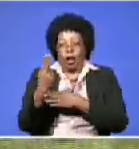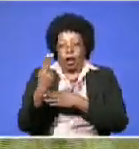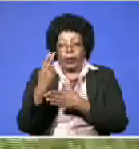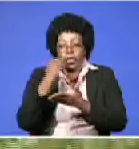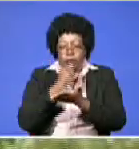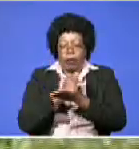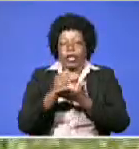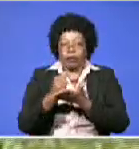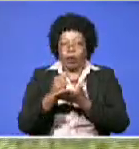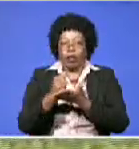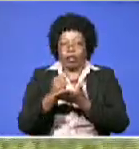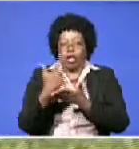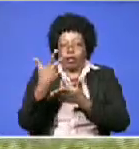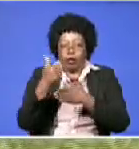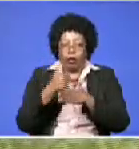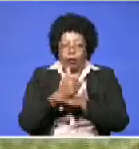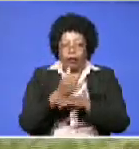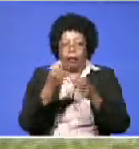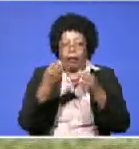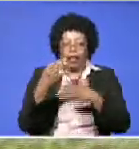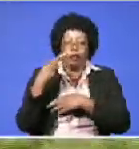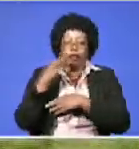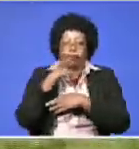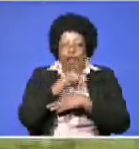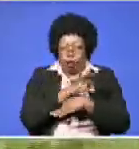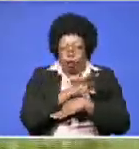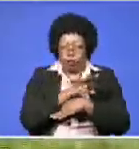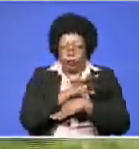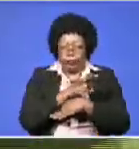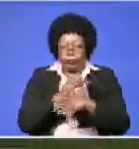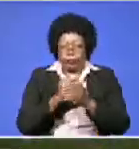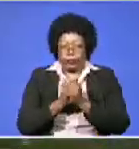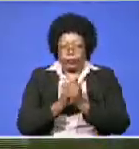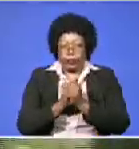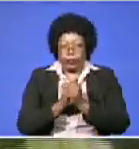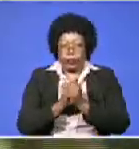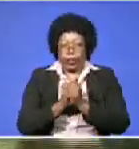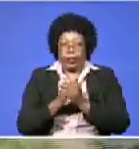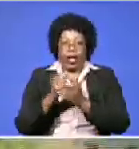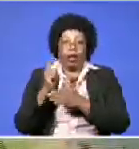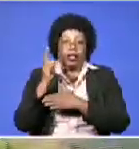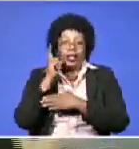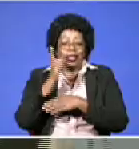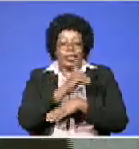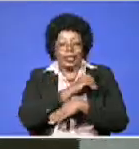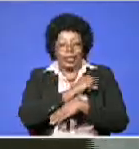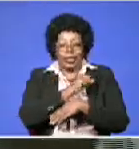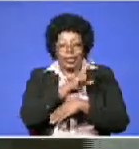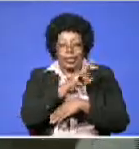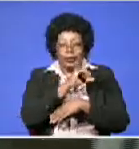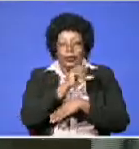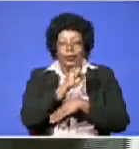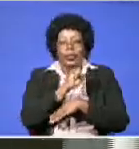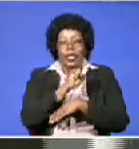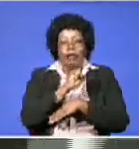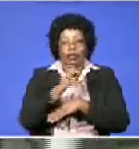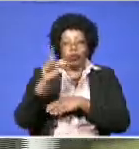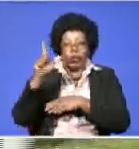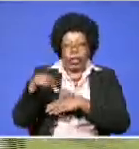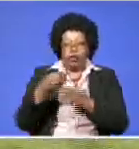Crown. The three are charged with a number of fraud-related offenses. However, Leah Davis, who was charged alongside the trio, was